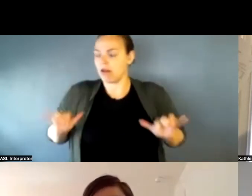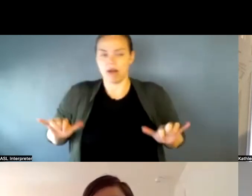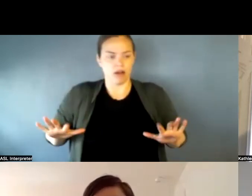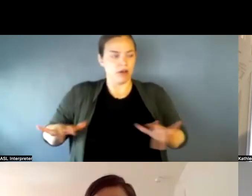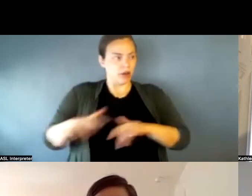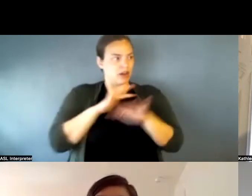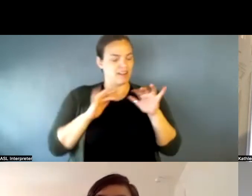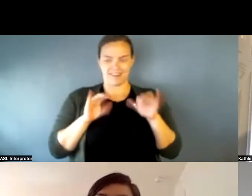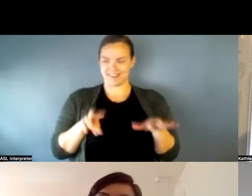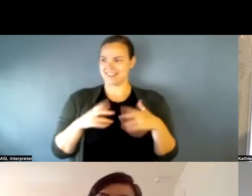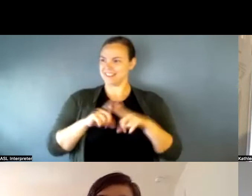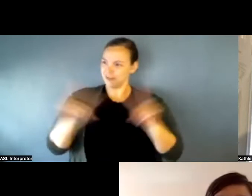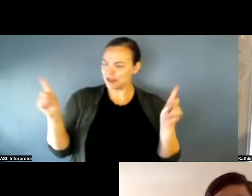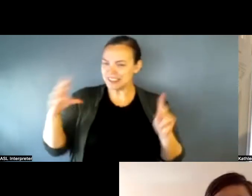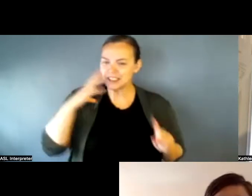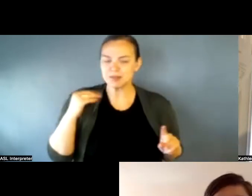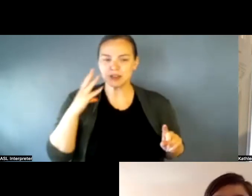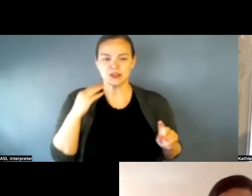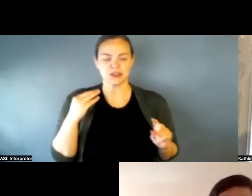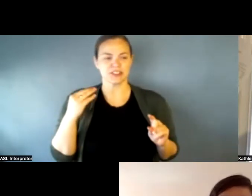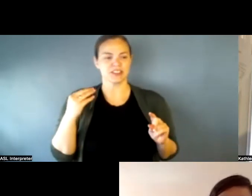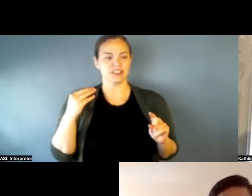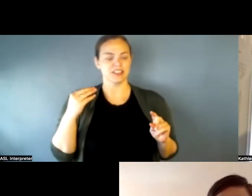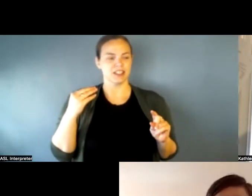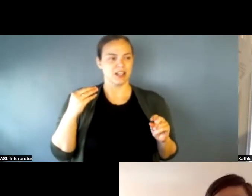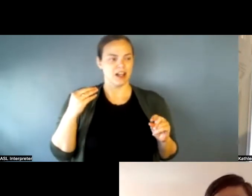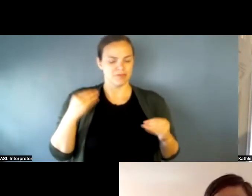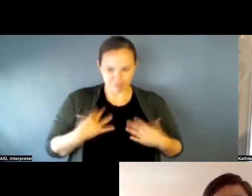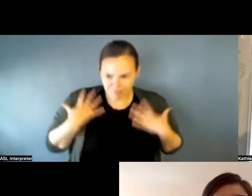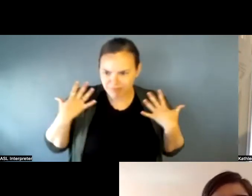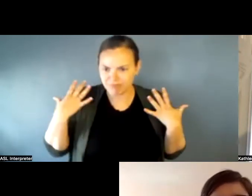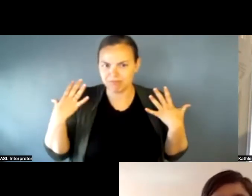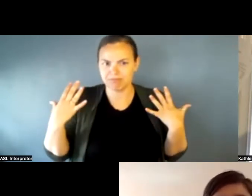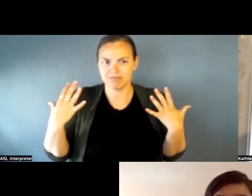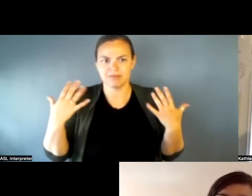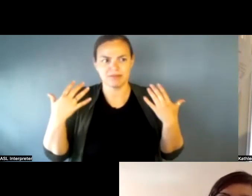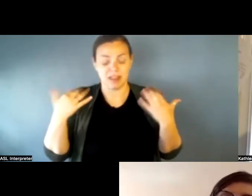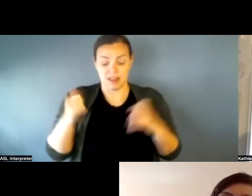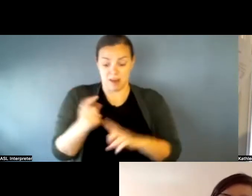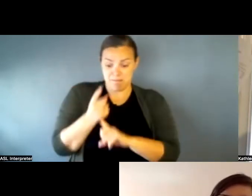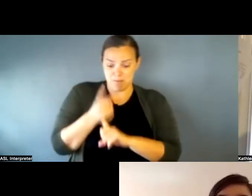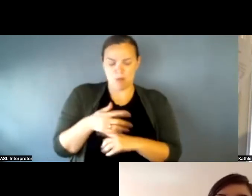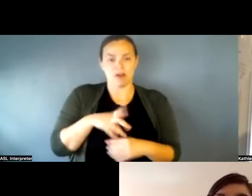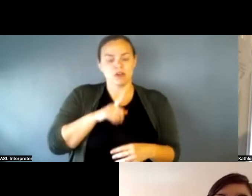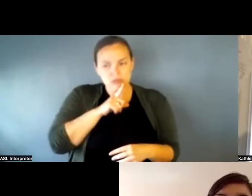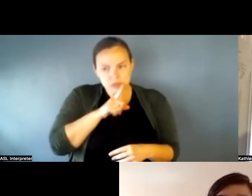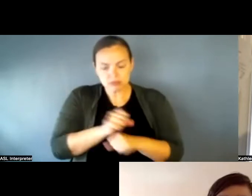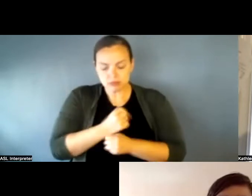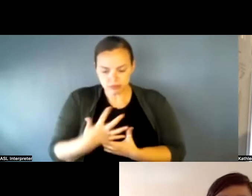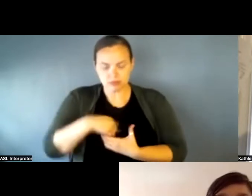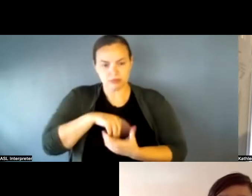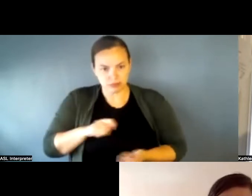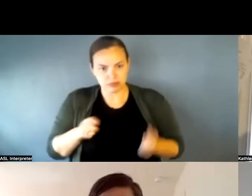these parks. And that act of being awoken, I think, can be transformative in how